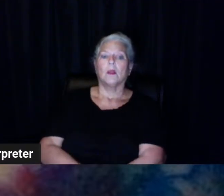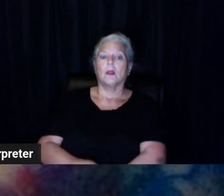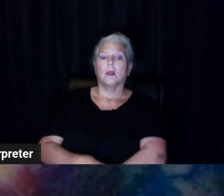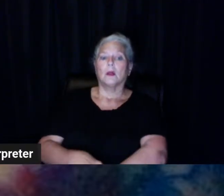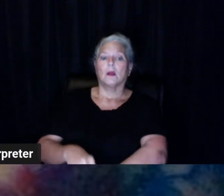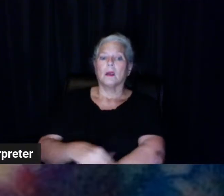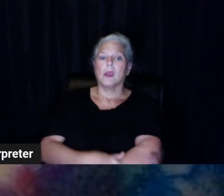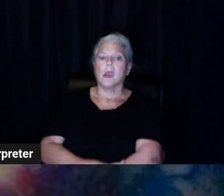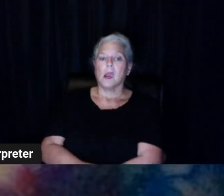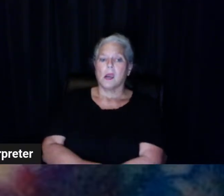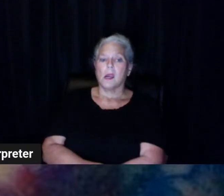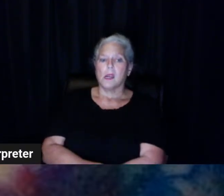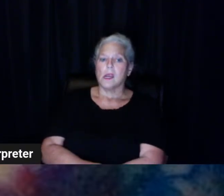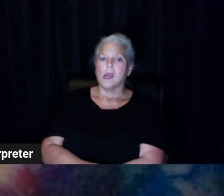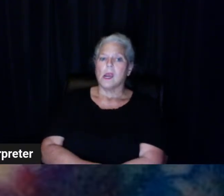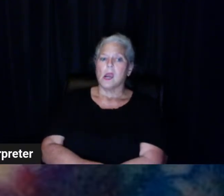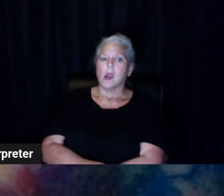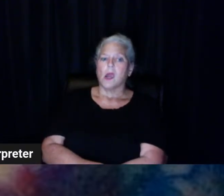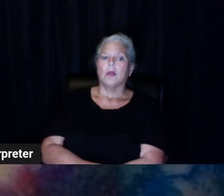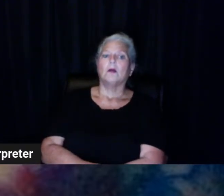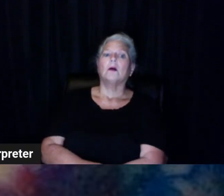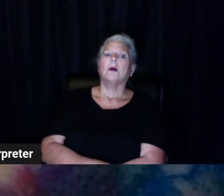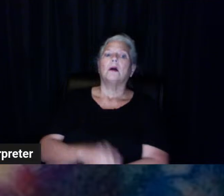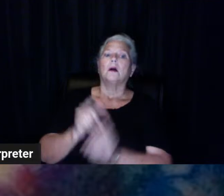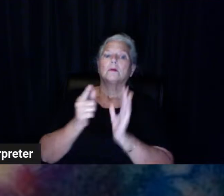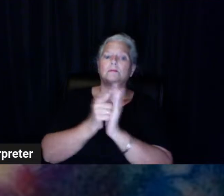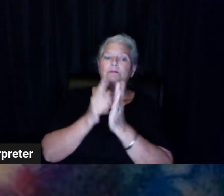law schools won't take my tuition waiver.